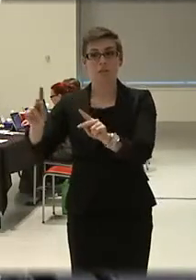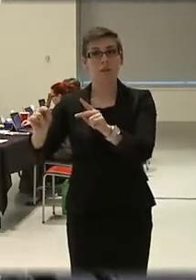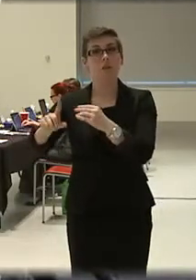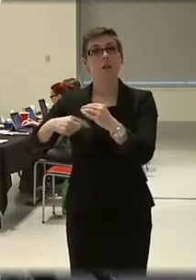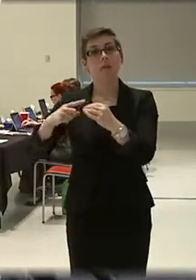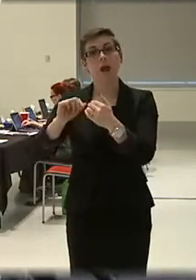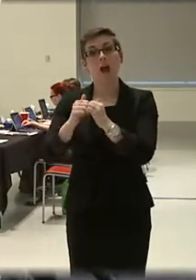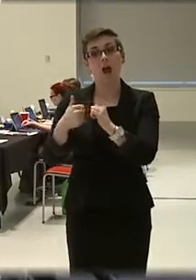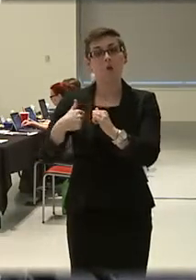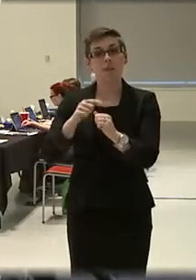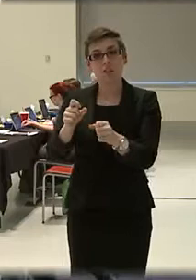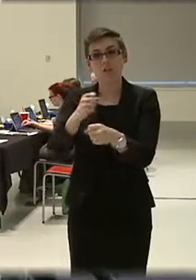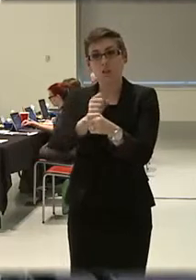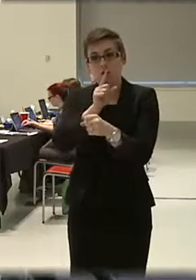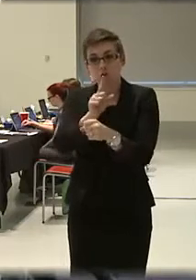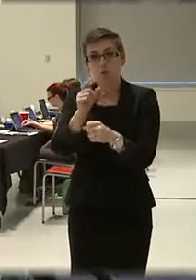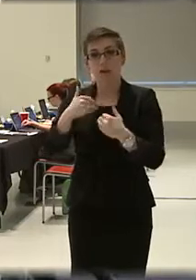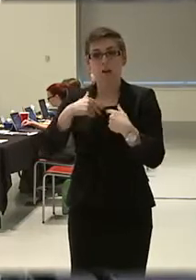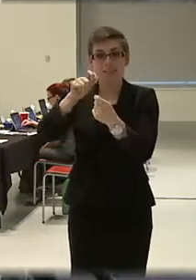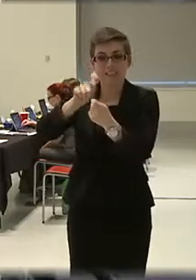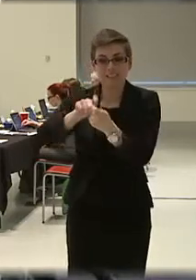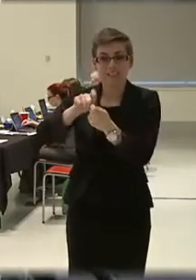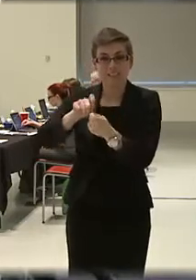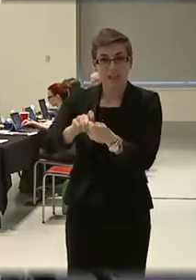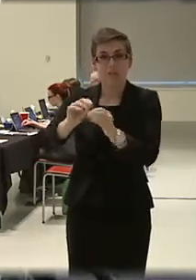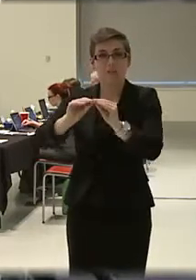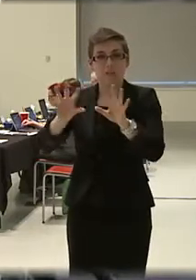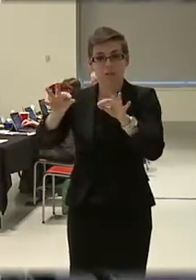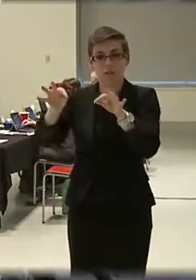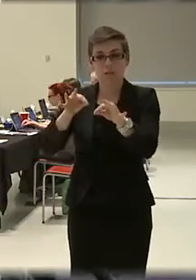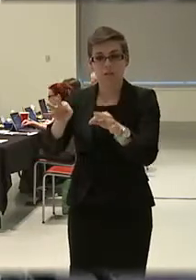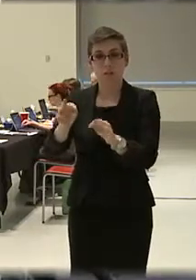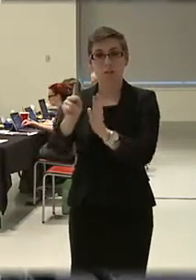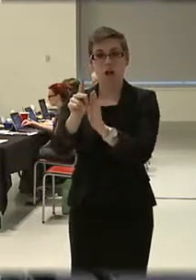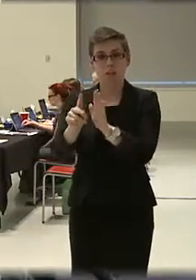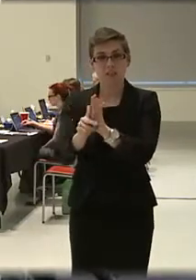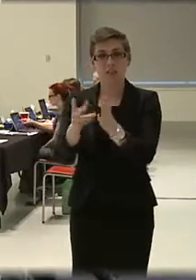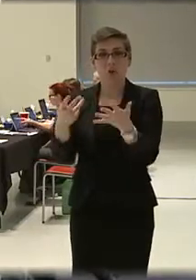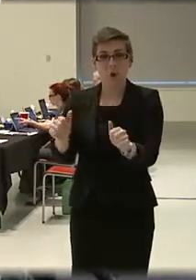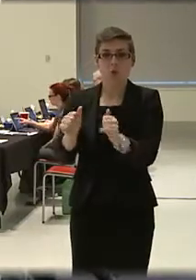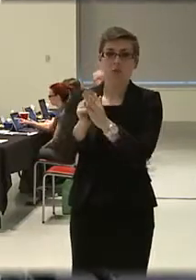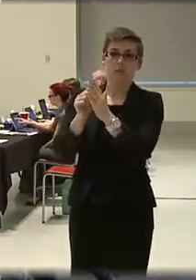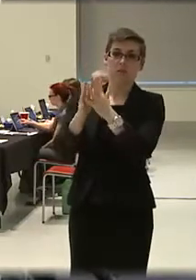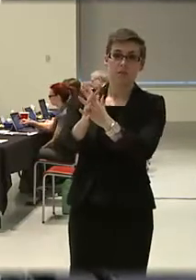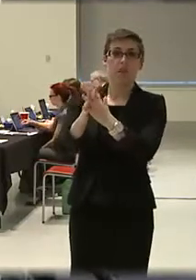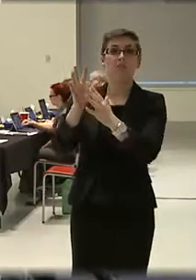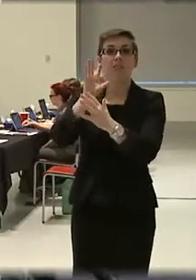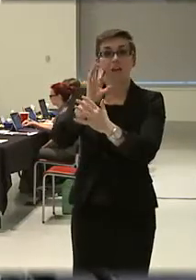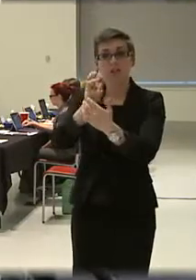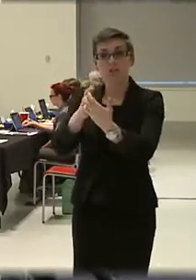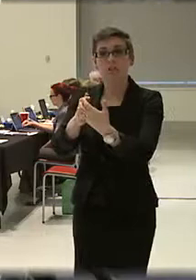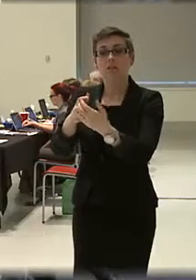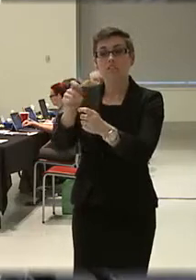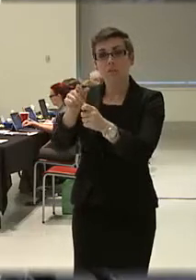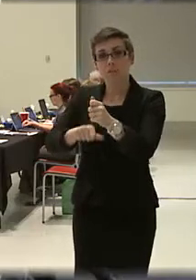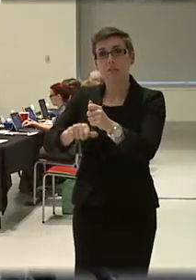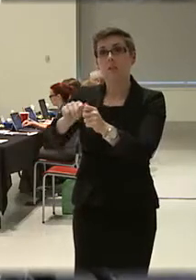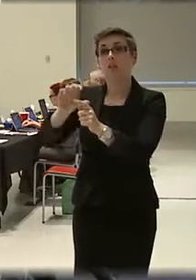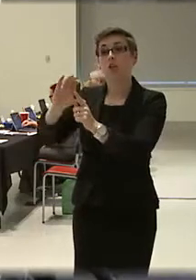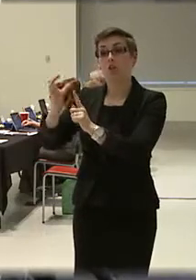have detailed policy in place that's sensitive to communities, so that this program doesn't